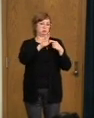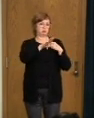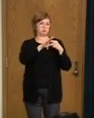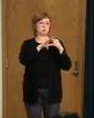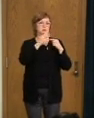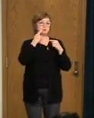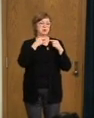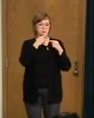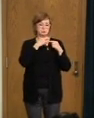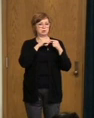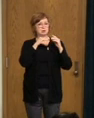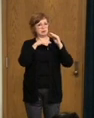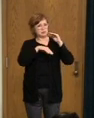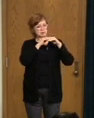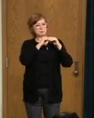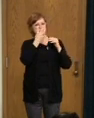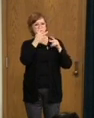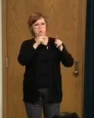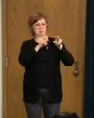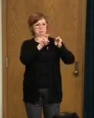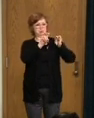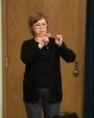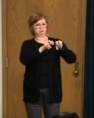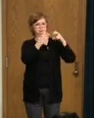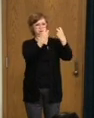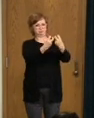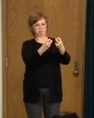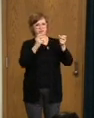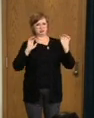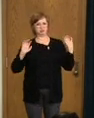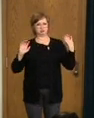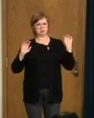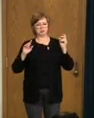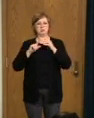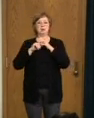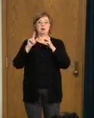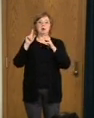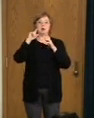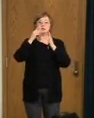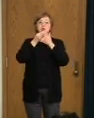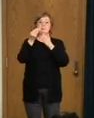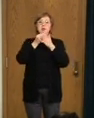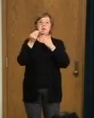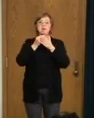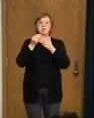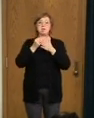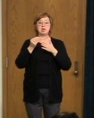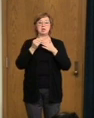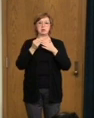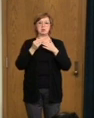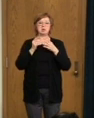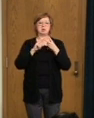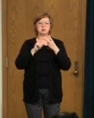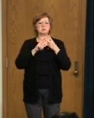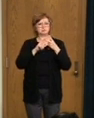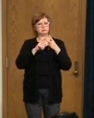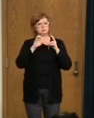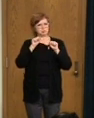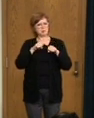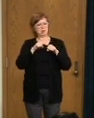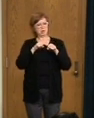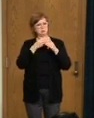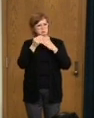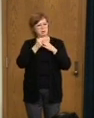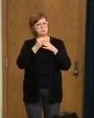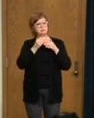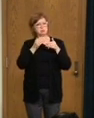sit at a table of 4. They allow us to shop for the holiday season, shop locally, use a gym with all the guidelines